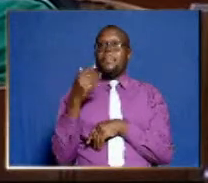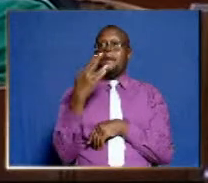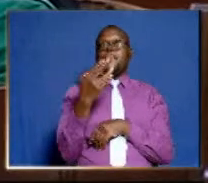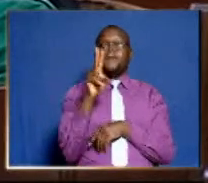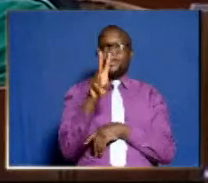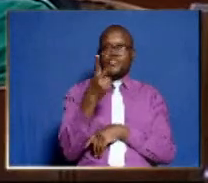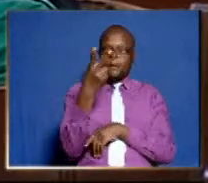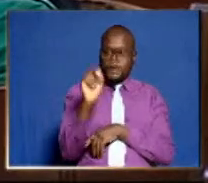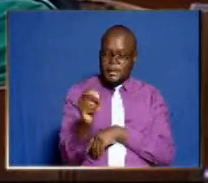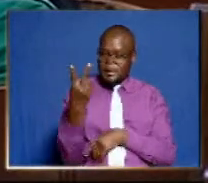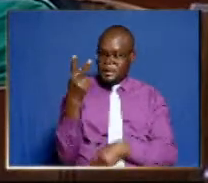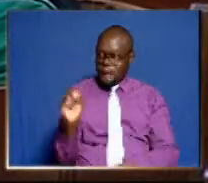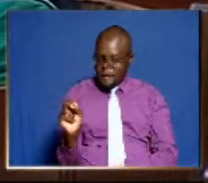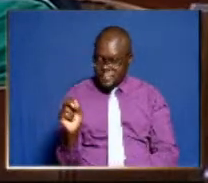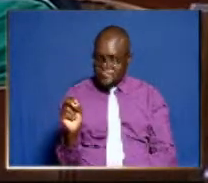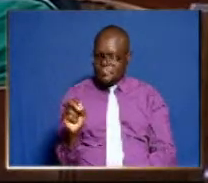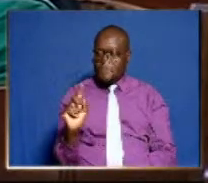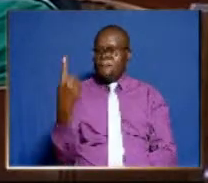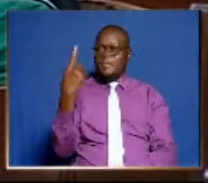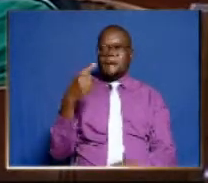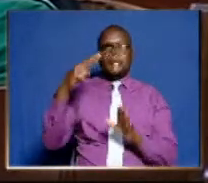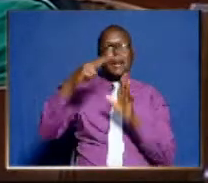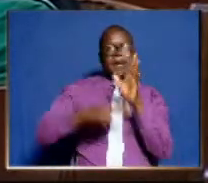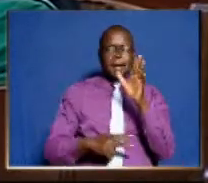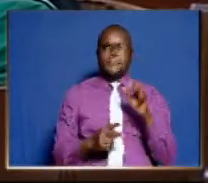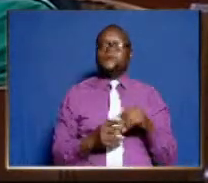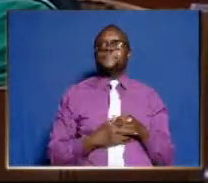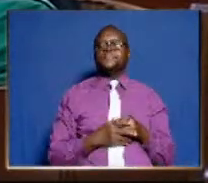of 2020, first reading.